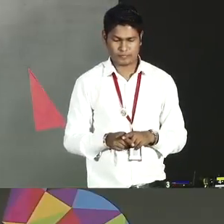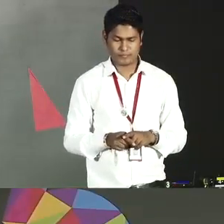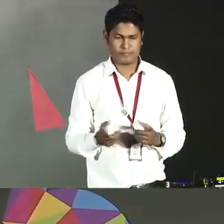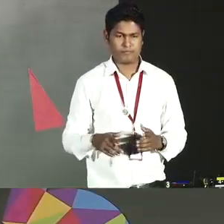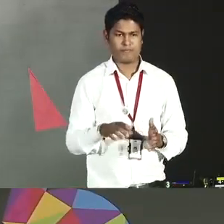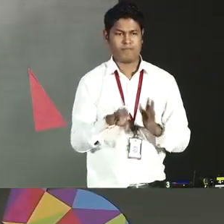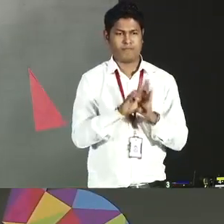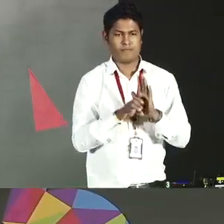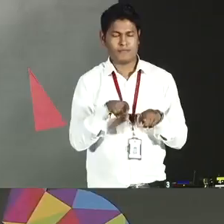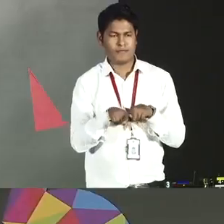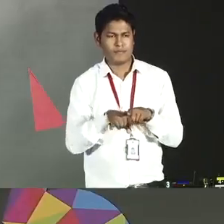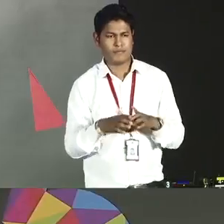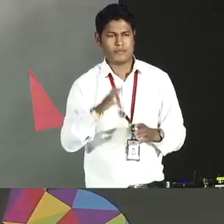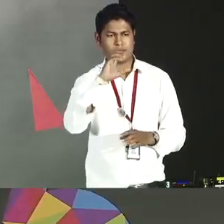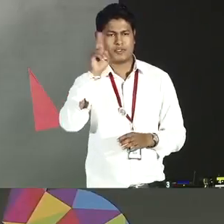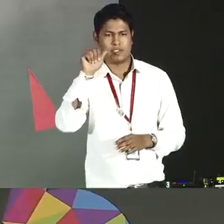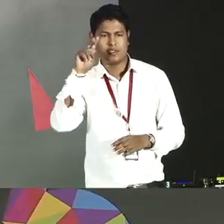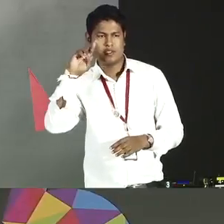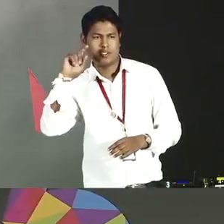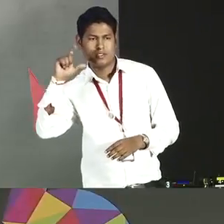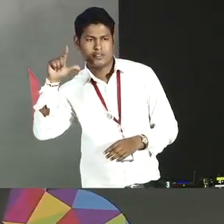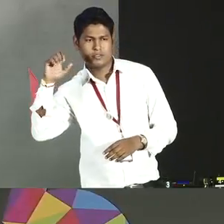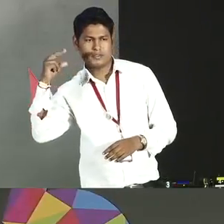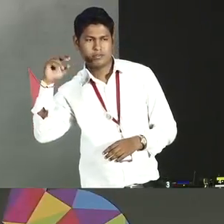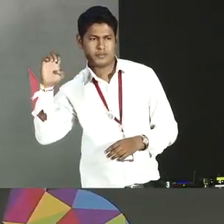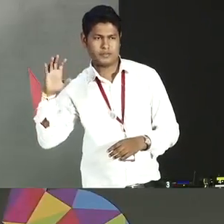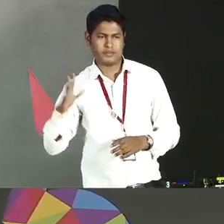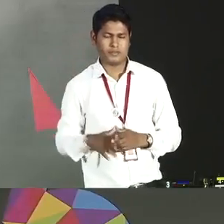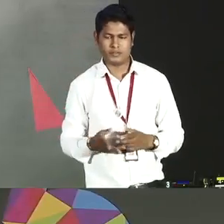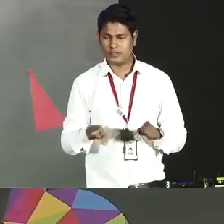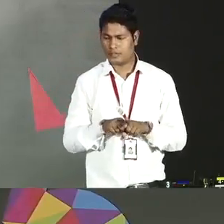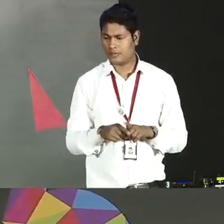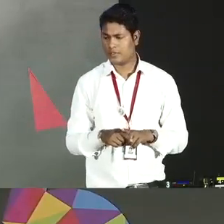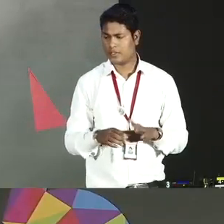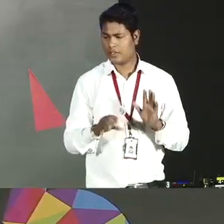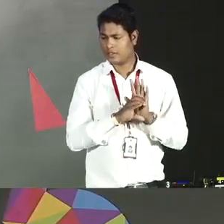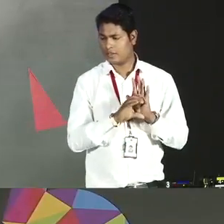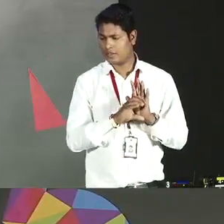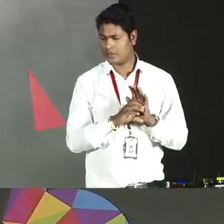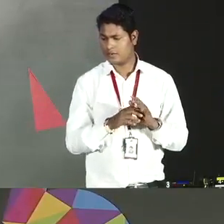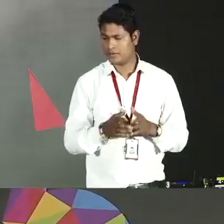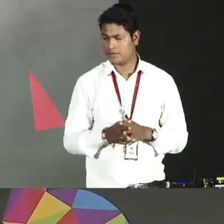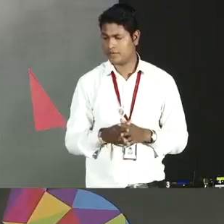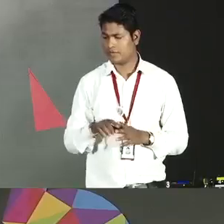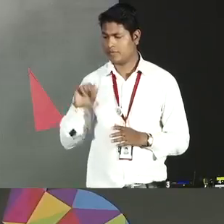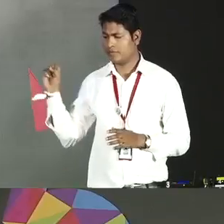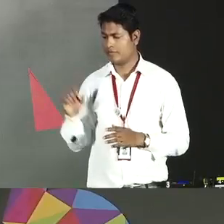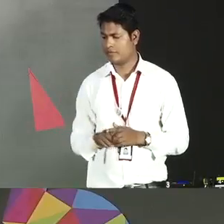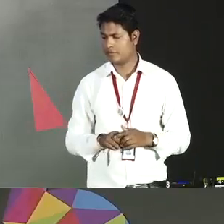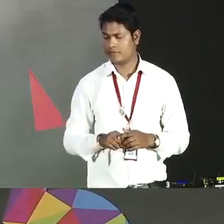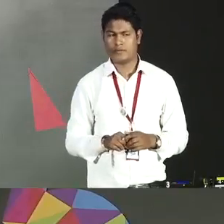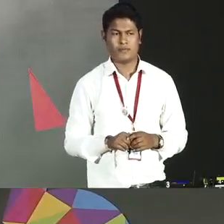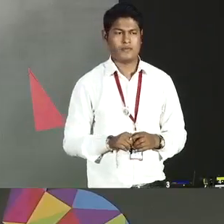Charlie's mother was seeing and trying to understand it. And so I thought I would end with a picture of Ava. So Ava is one of the children that Cognoa has